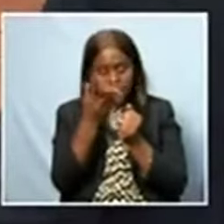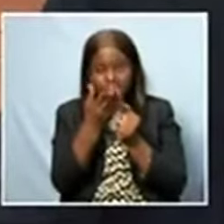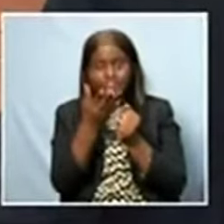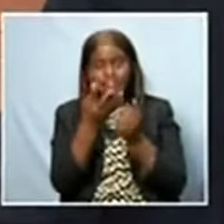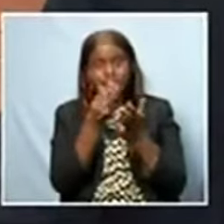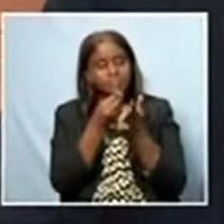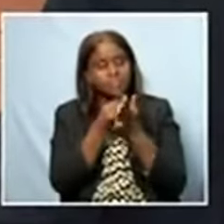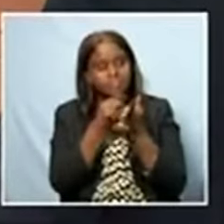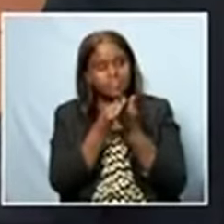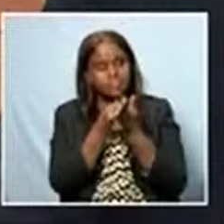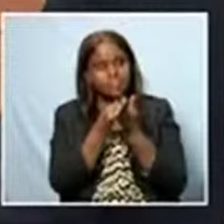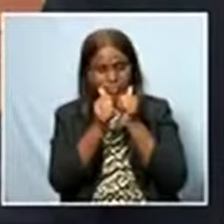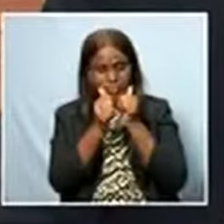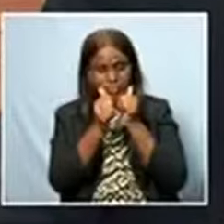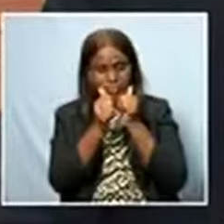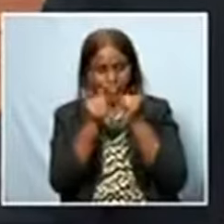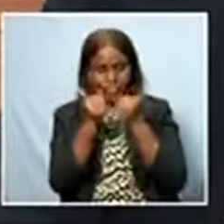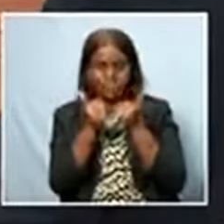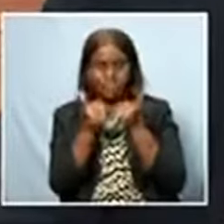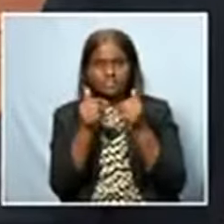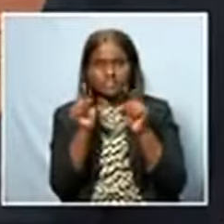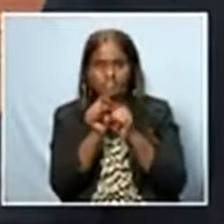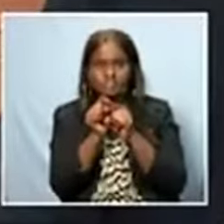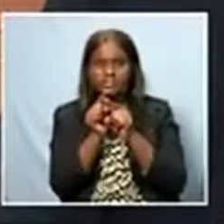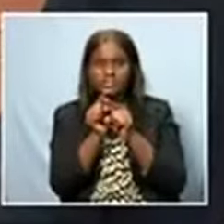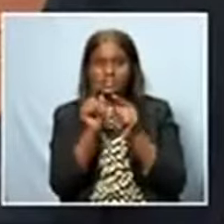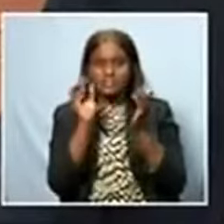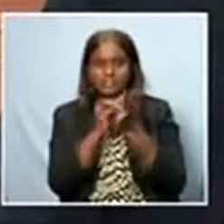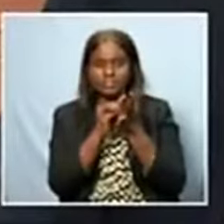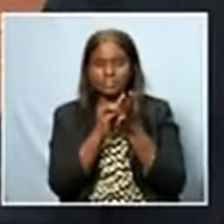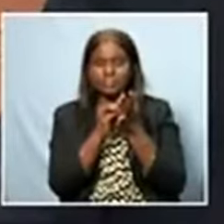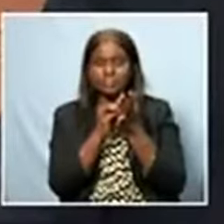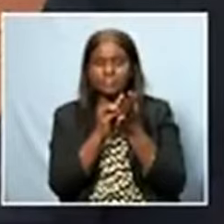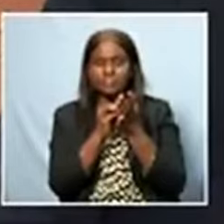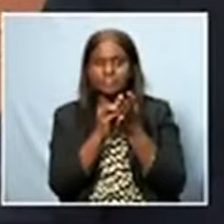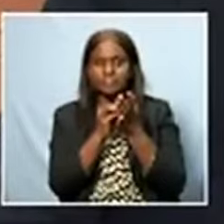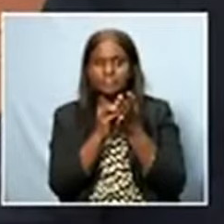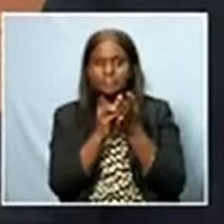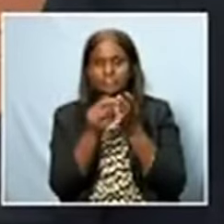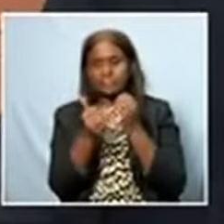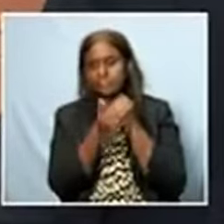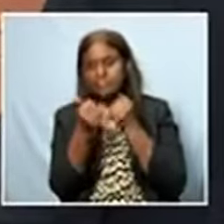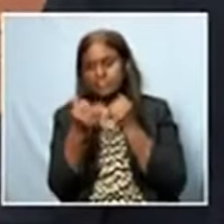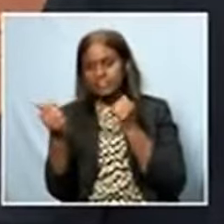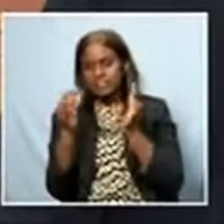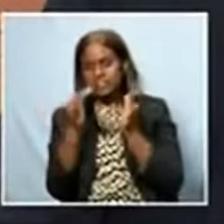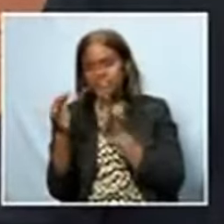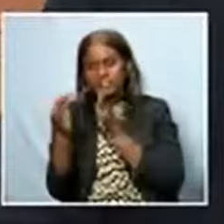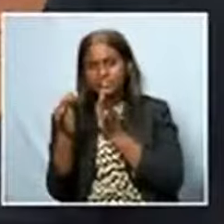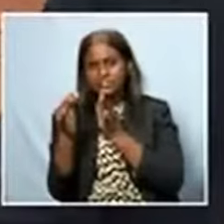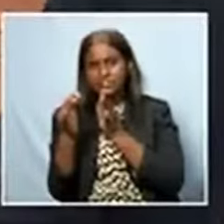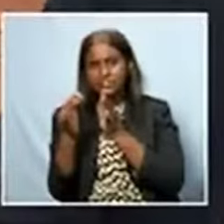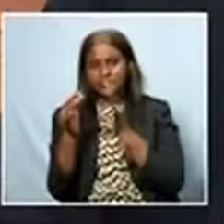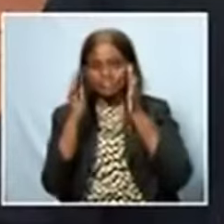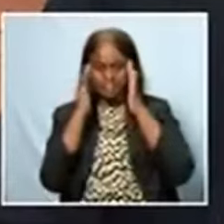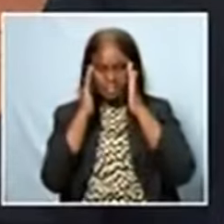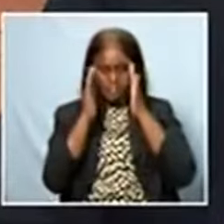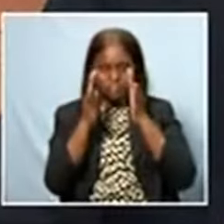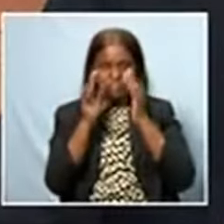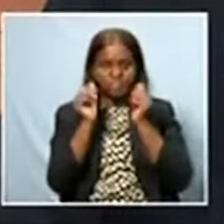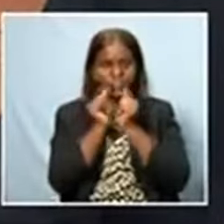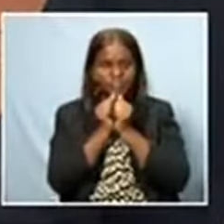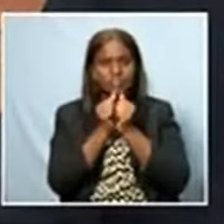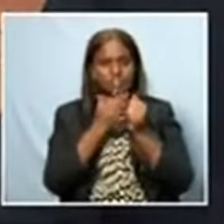revenue, because from the speech it's generation and transmission. Then the other part is the concern that my colleague had